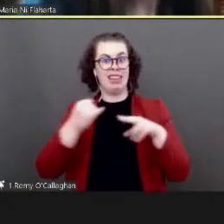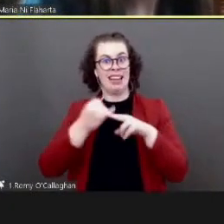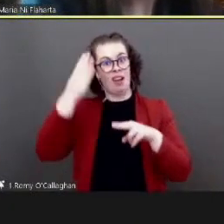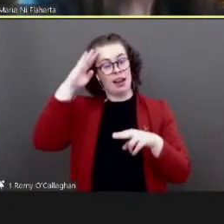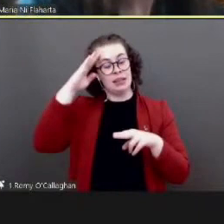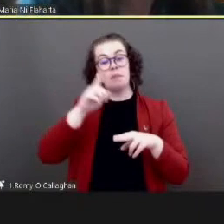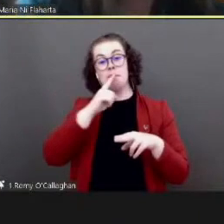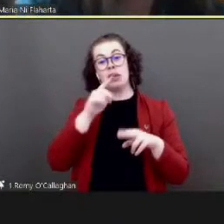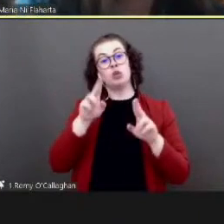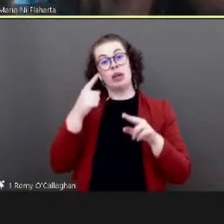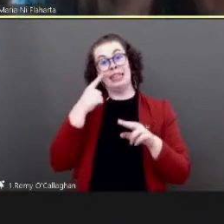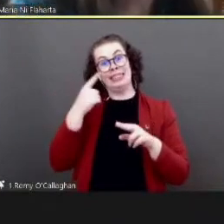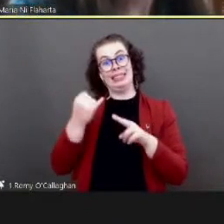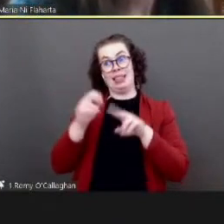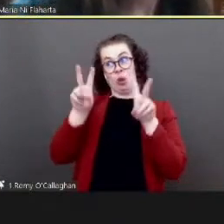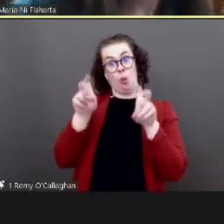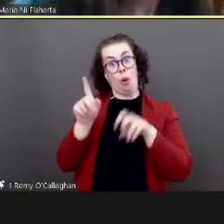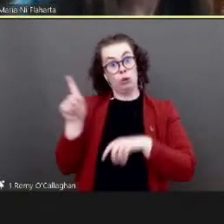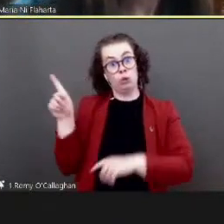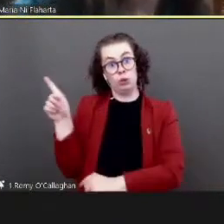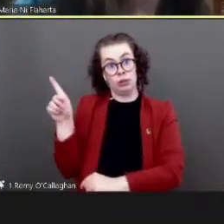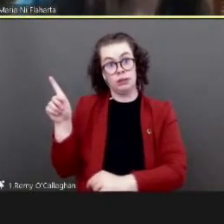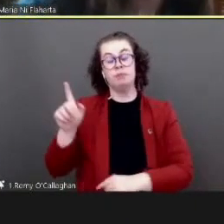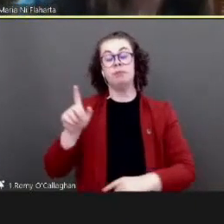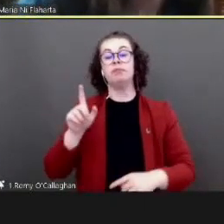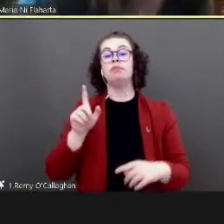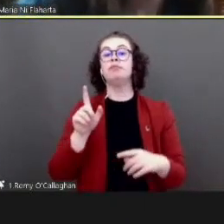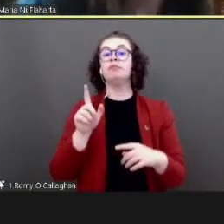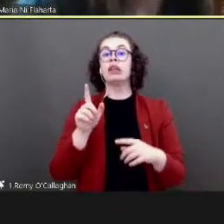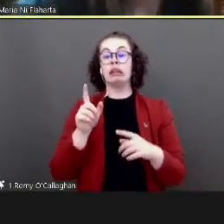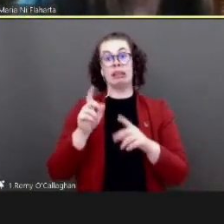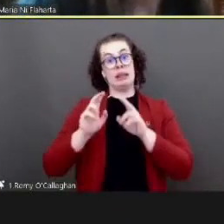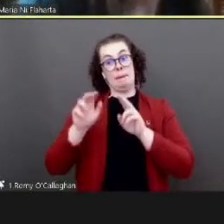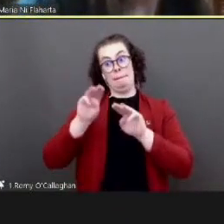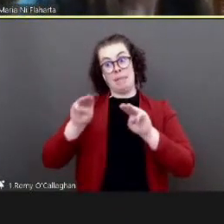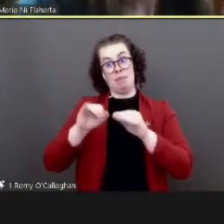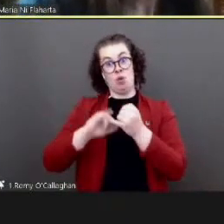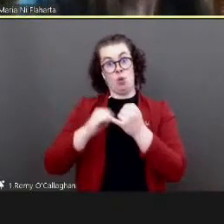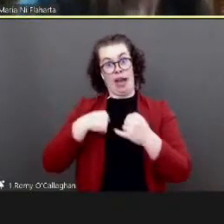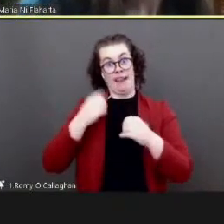As you can see from the quotes from the interviewees,